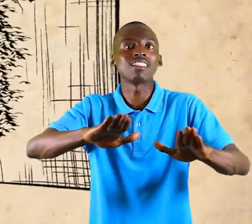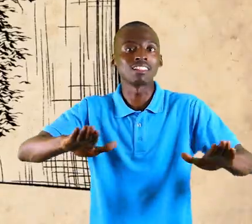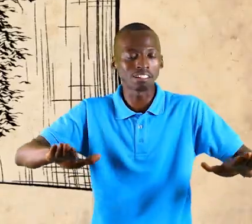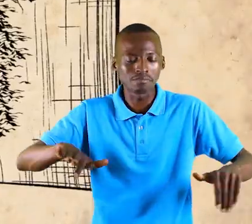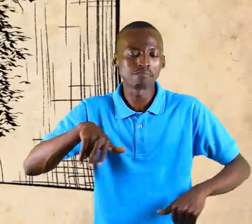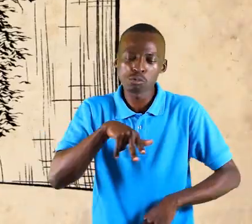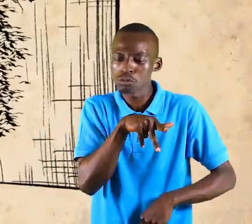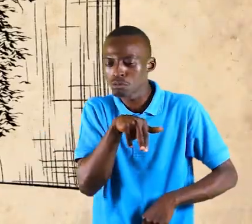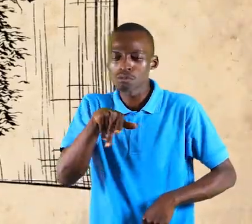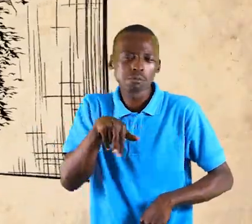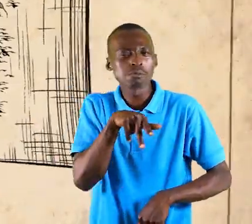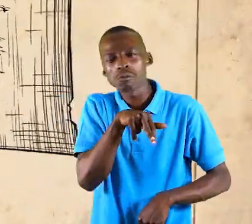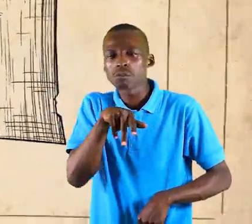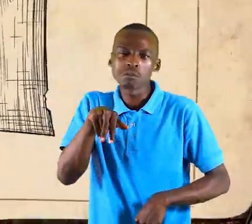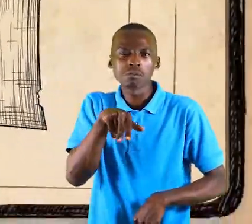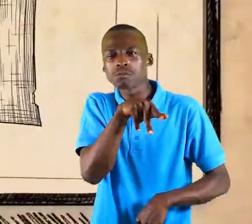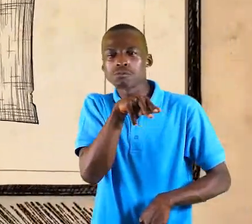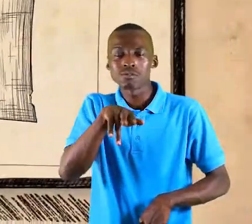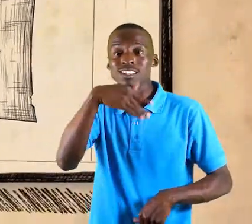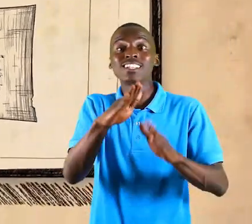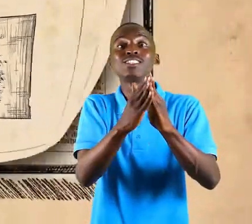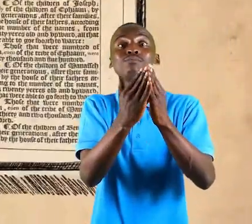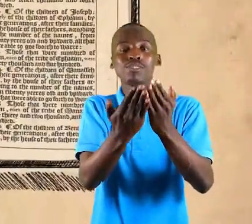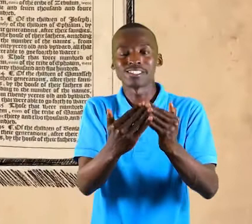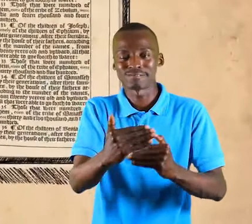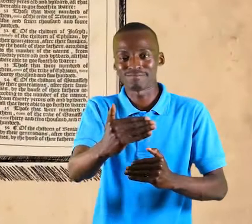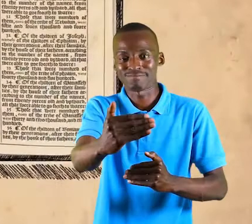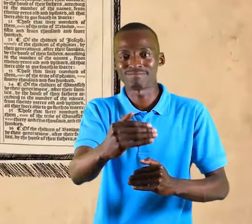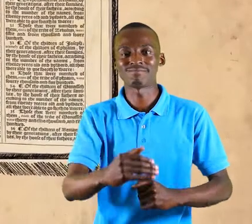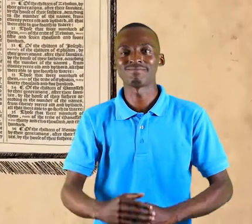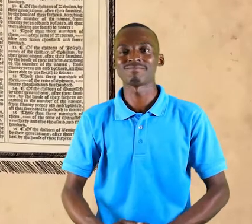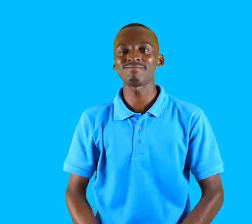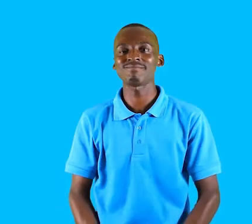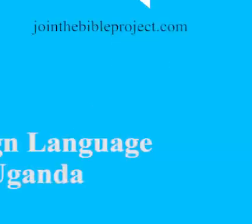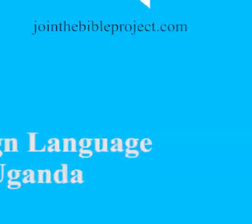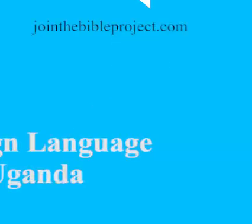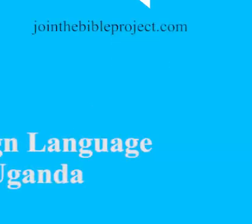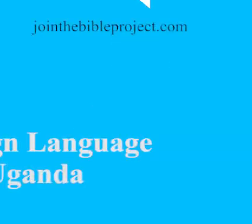promised to Abraham. And so the journey to that land is what the next book of the Bible is all about.